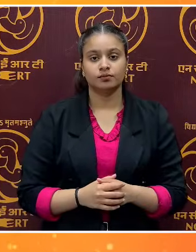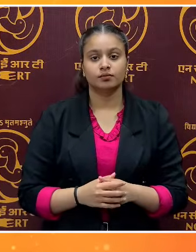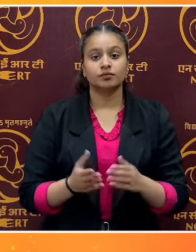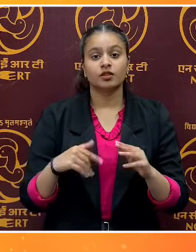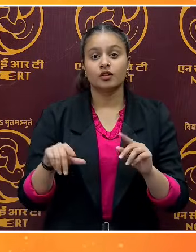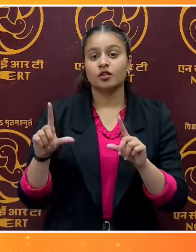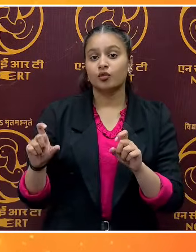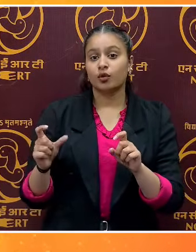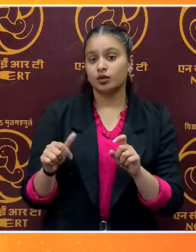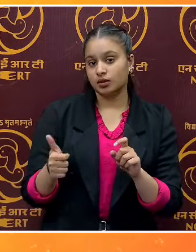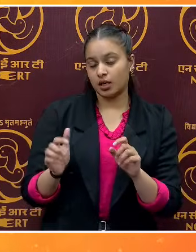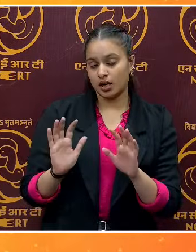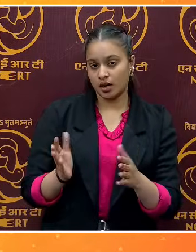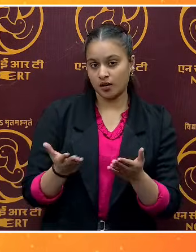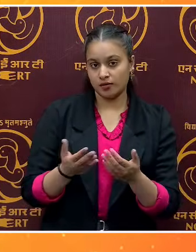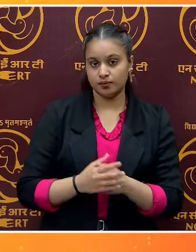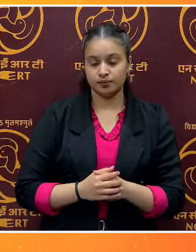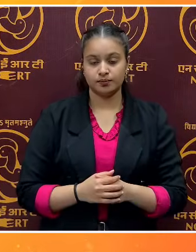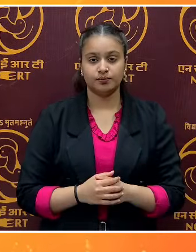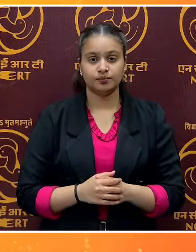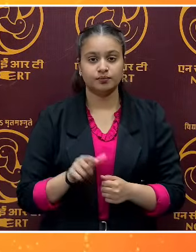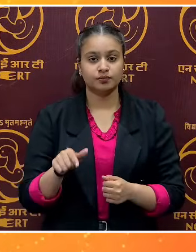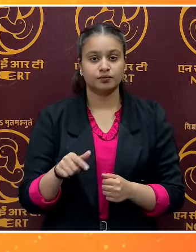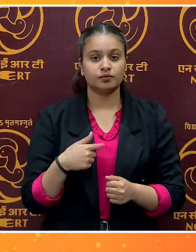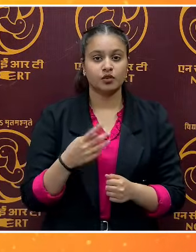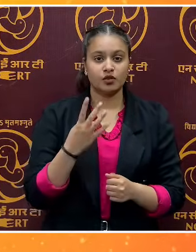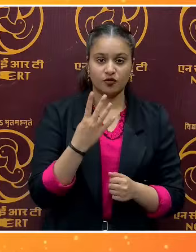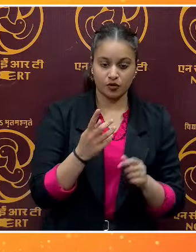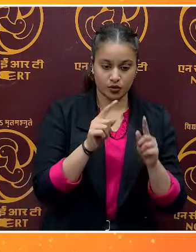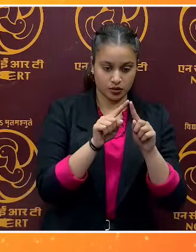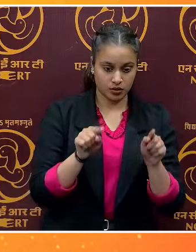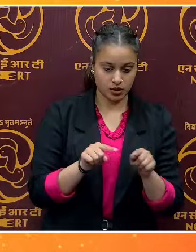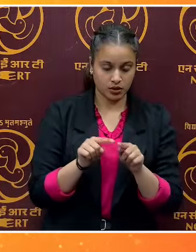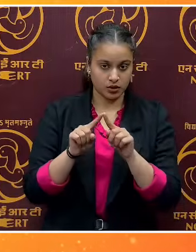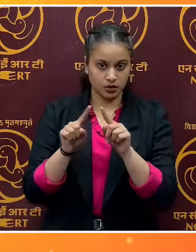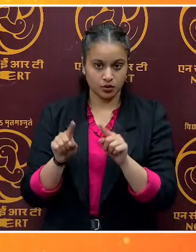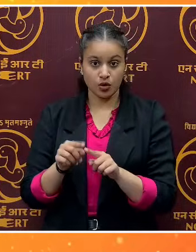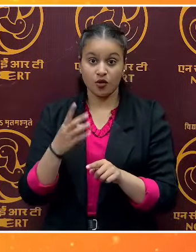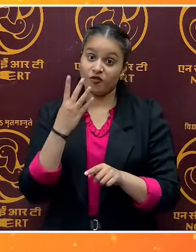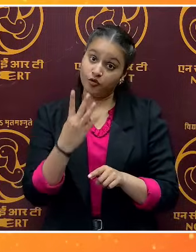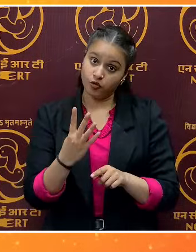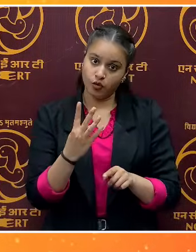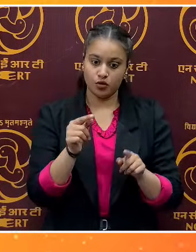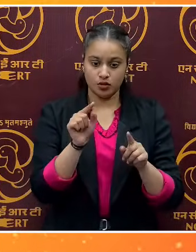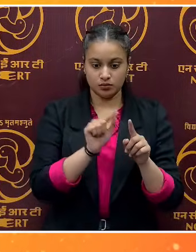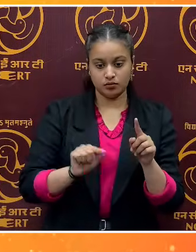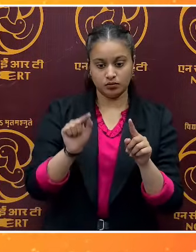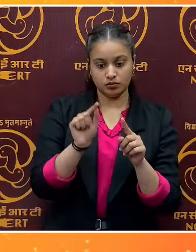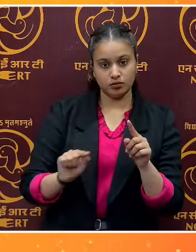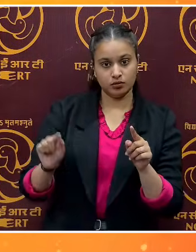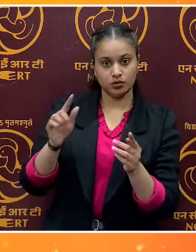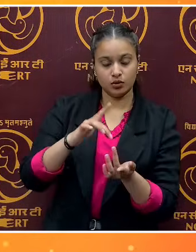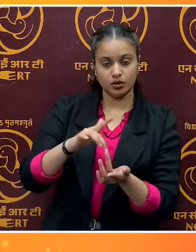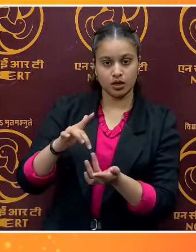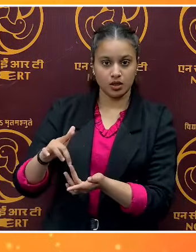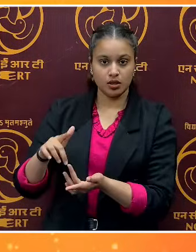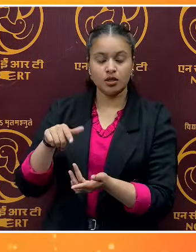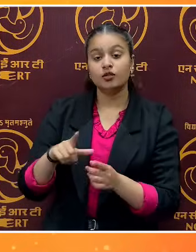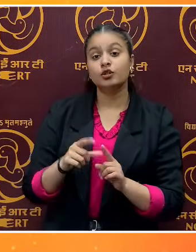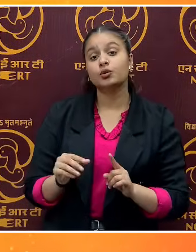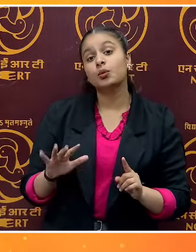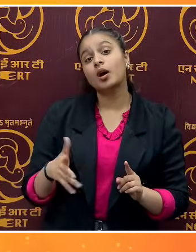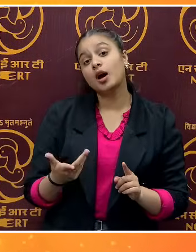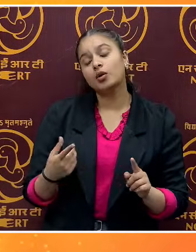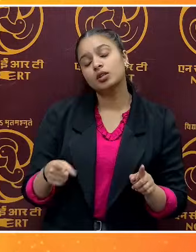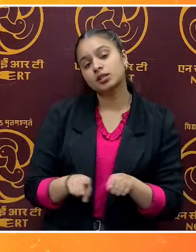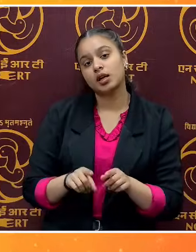picture here. We have 4 squares and 4 holes in the center. How to do it? In the